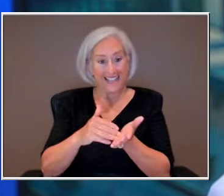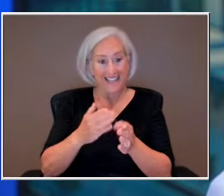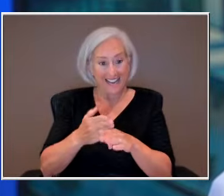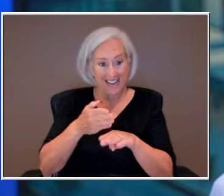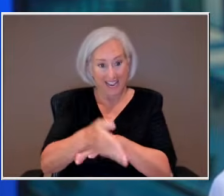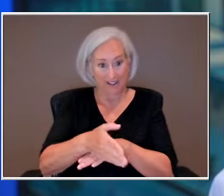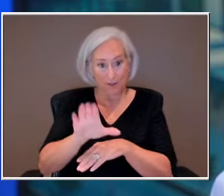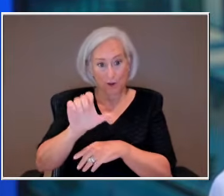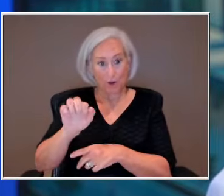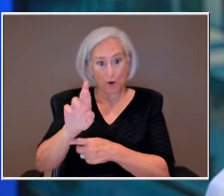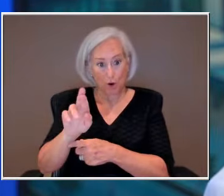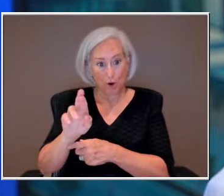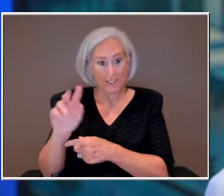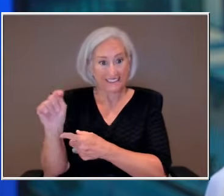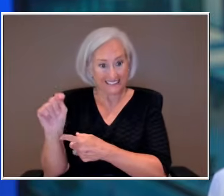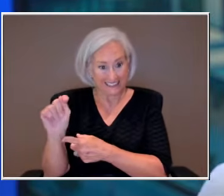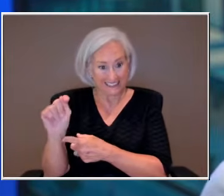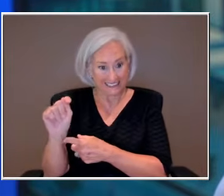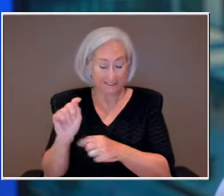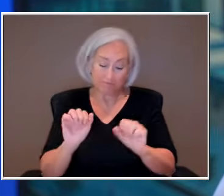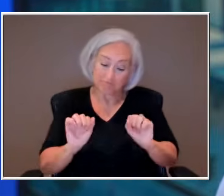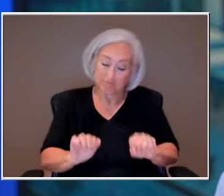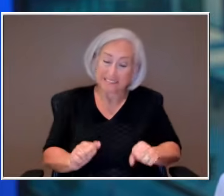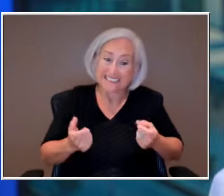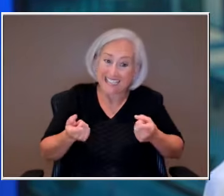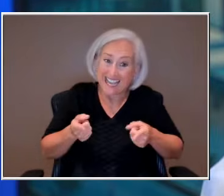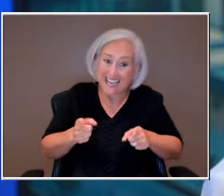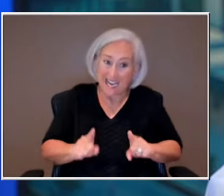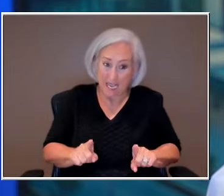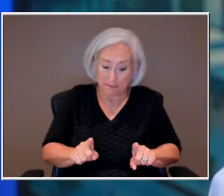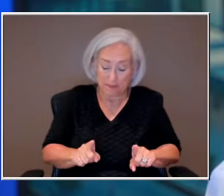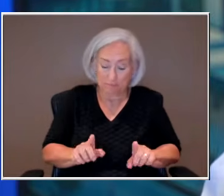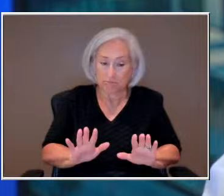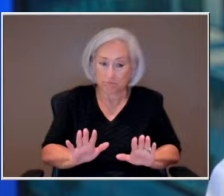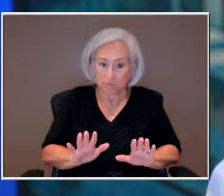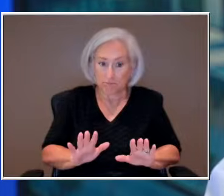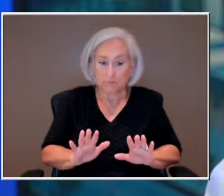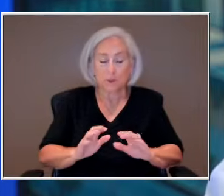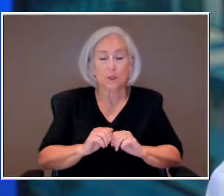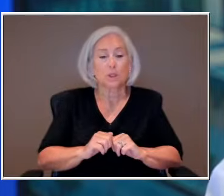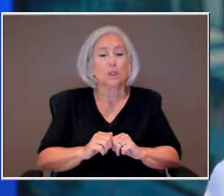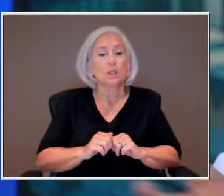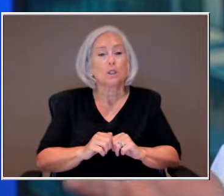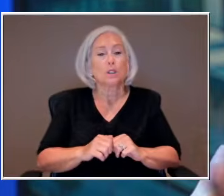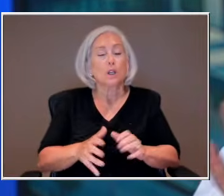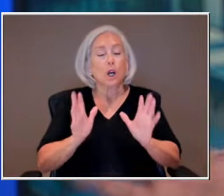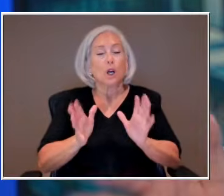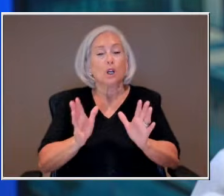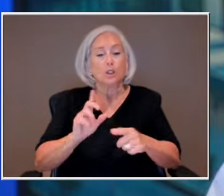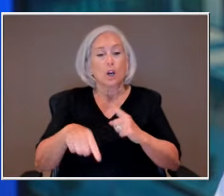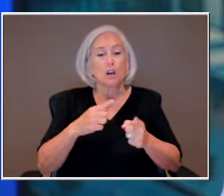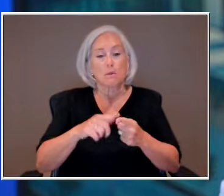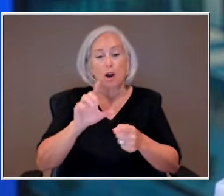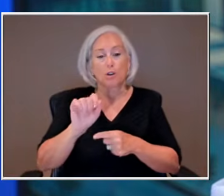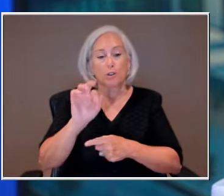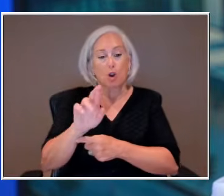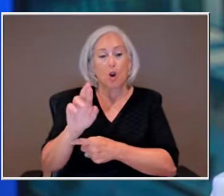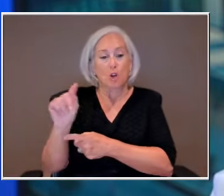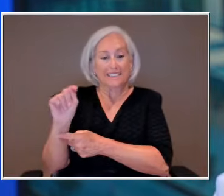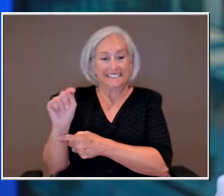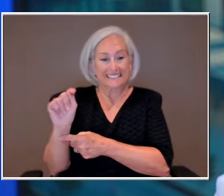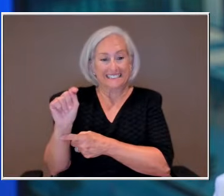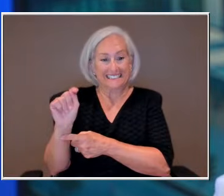Richard, which it can happen. Again, I just want to step back and say that when we talk about CAR-T therapies, and I'm just going to focus on